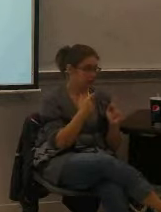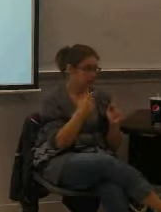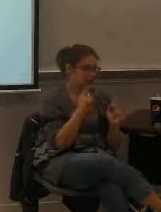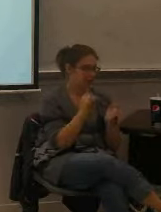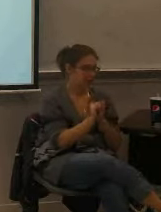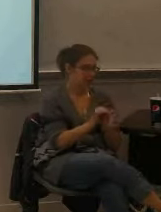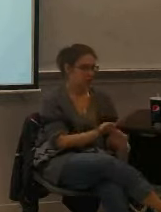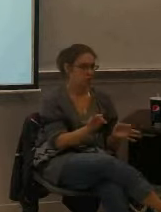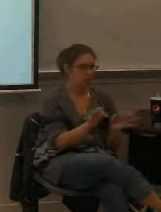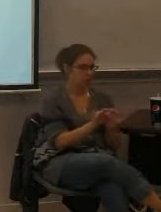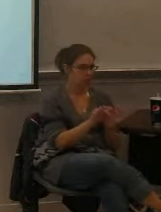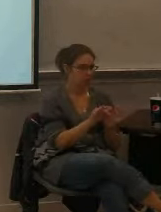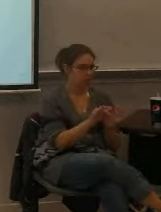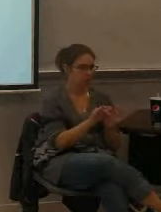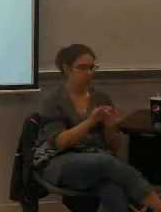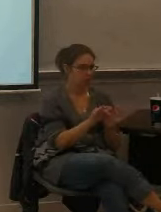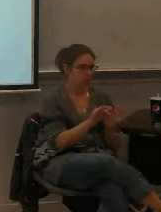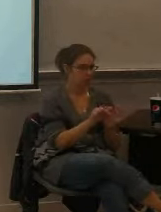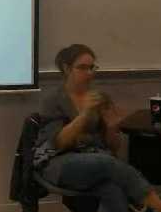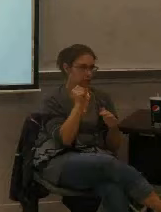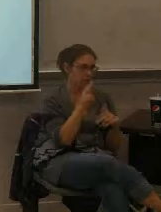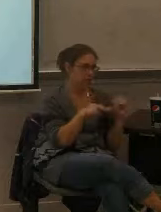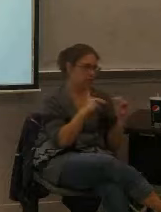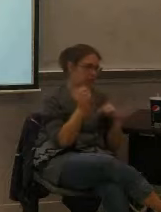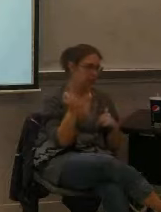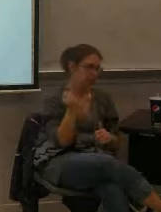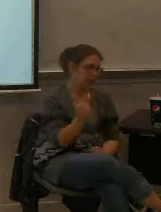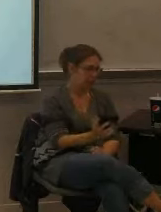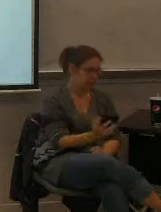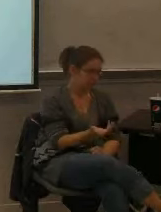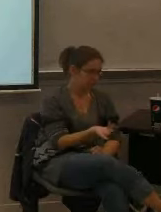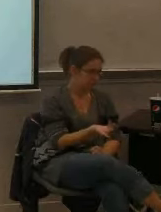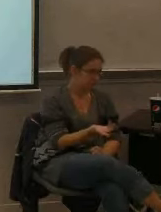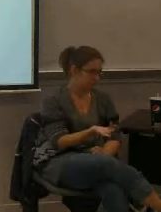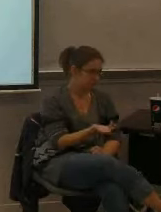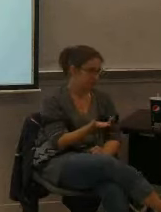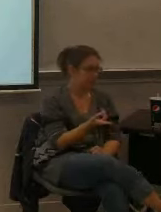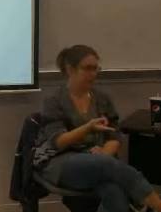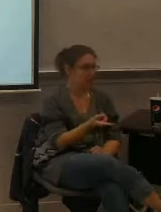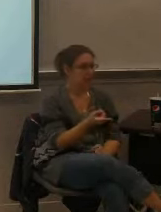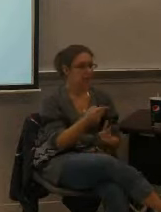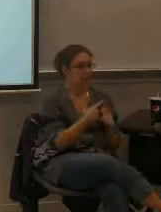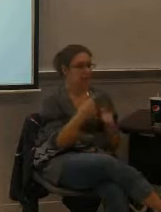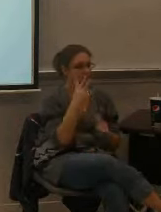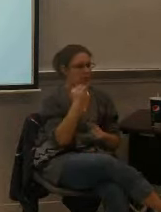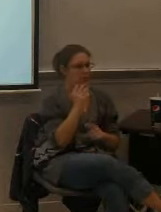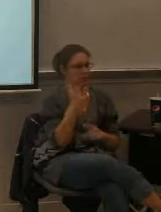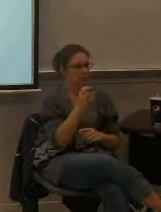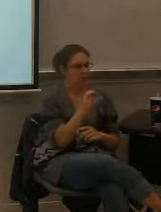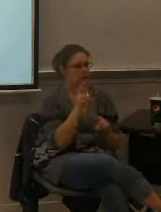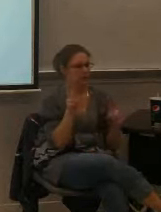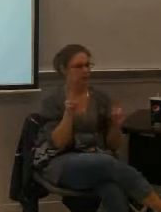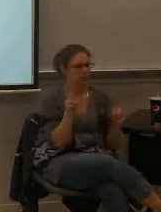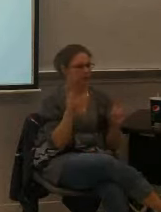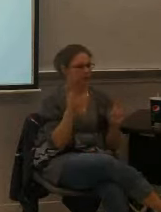worth foregoing another casino or something like that? And then they come up against weird issues like